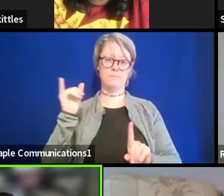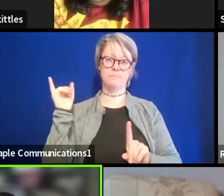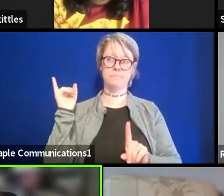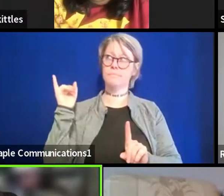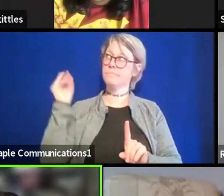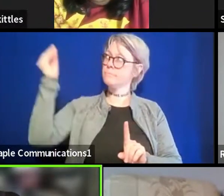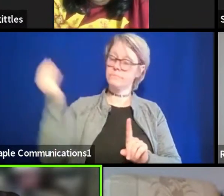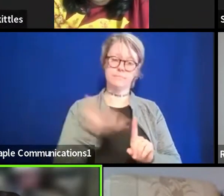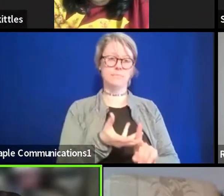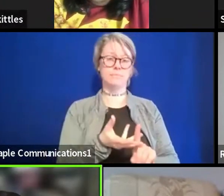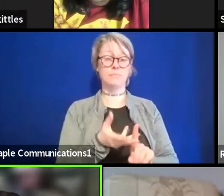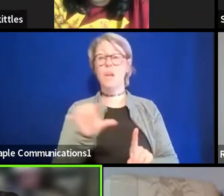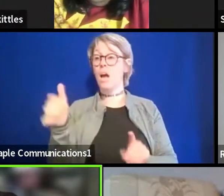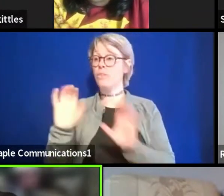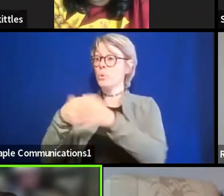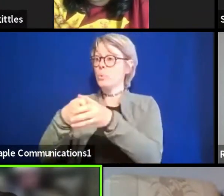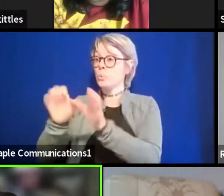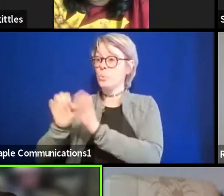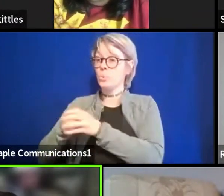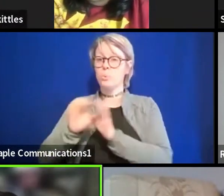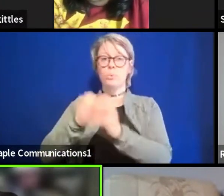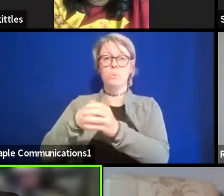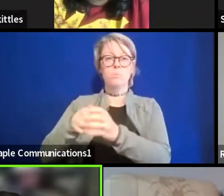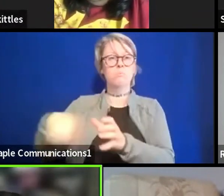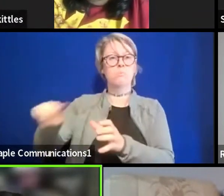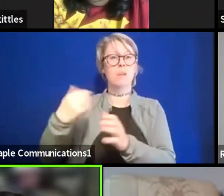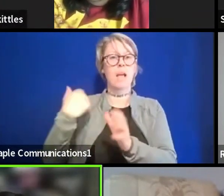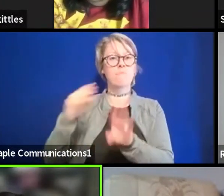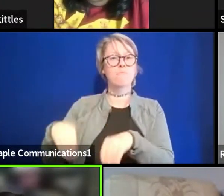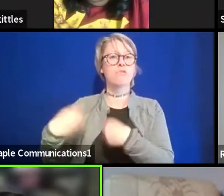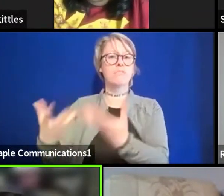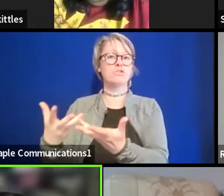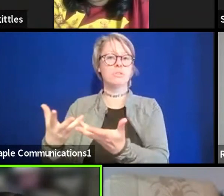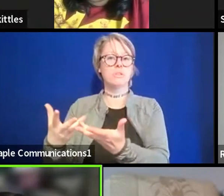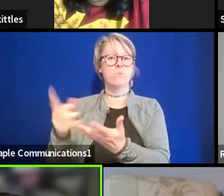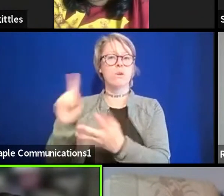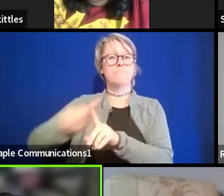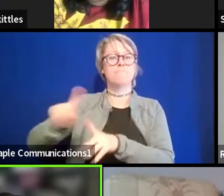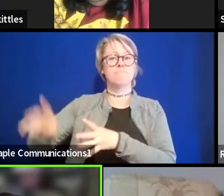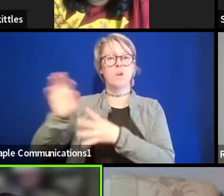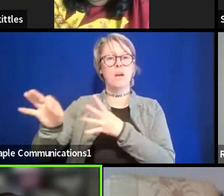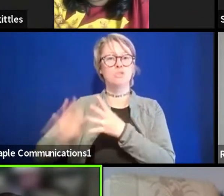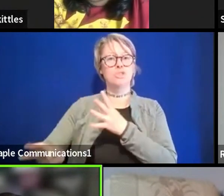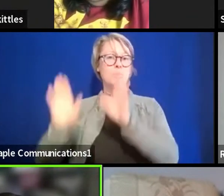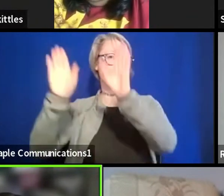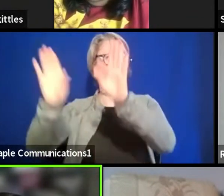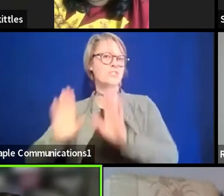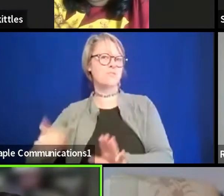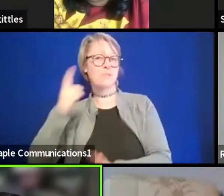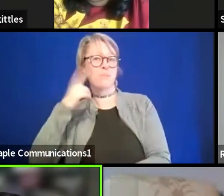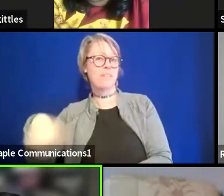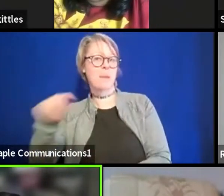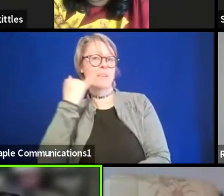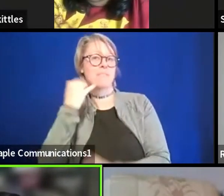other marginalized groups are being offered this wonderful option to die, even though there are